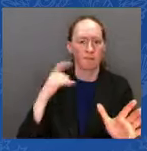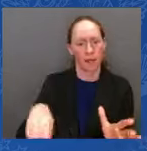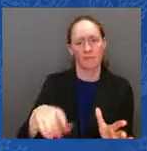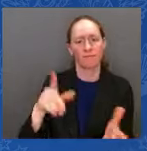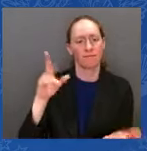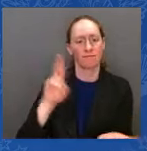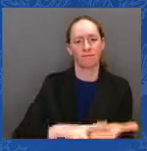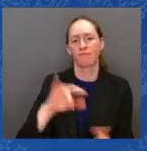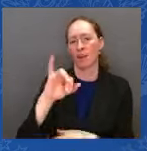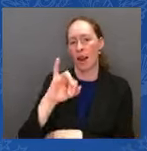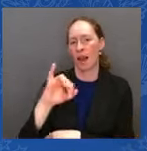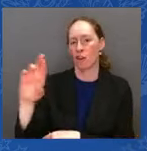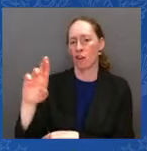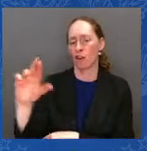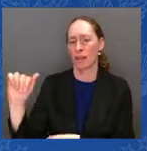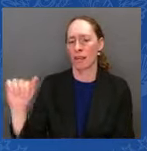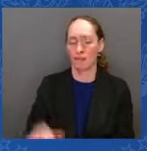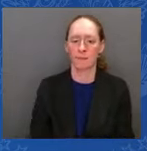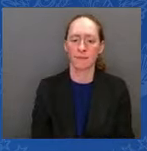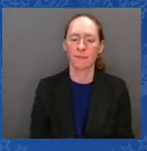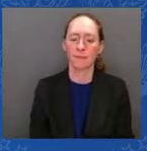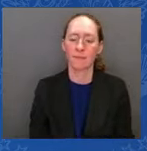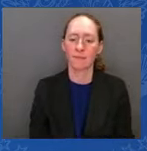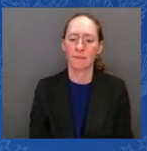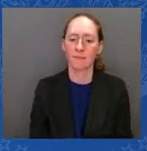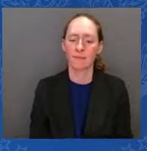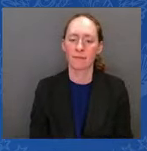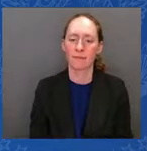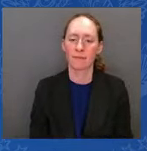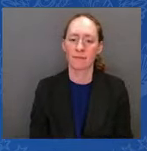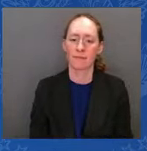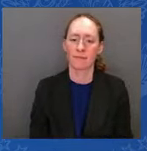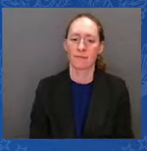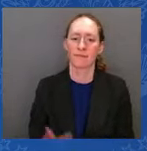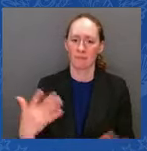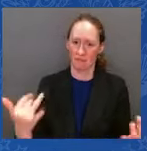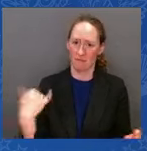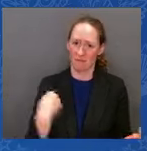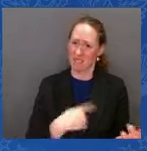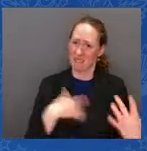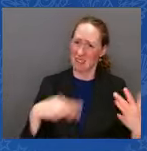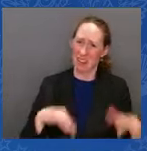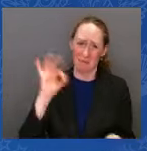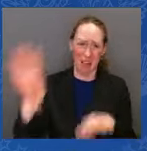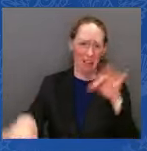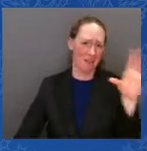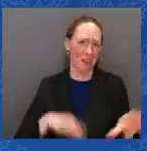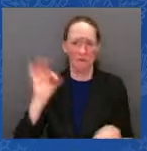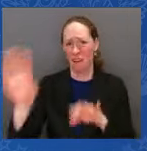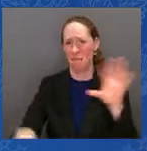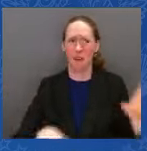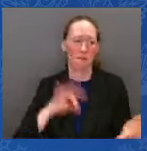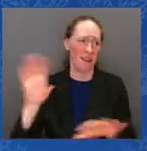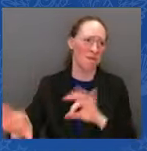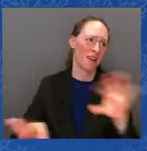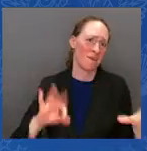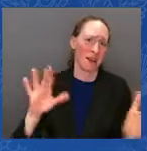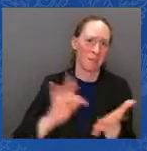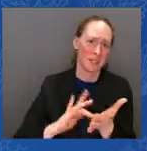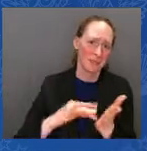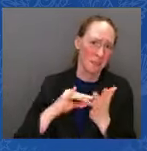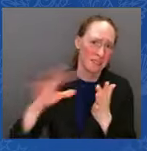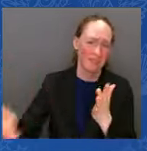drugs, I said, than any advanced country on earth. We're fighting for years to allow Medicare to negotiate those lower drug prices. Well, we